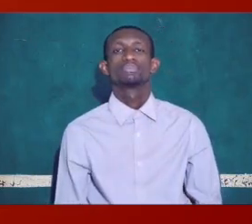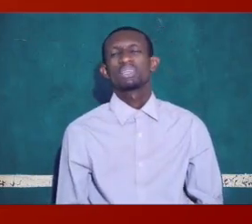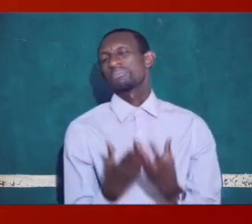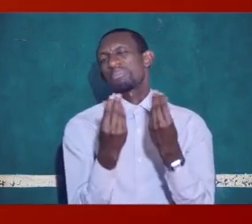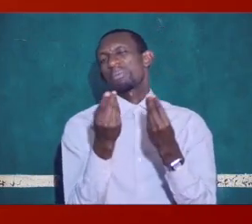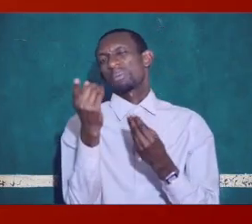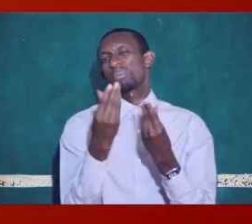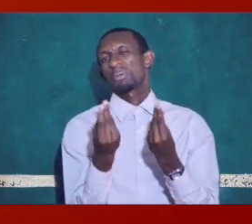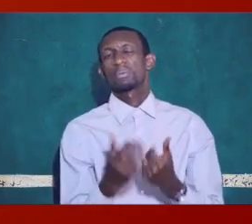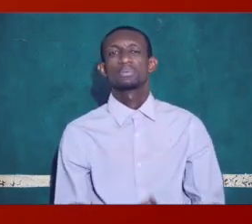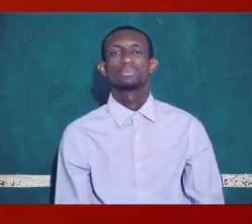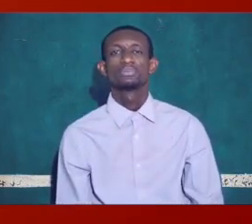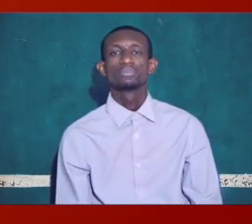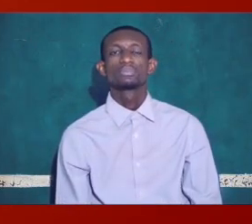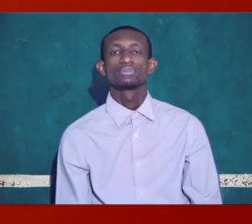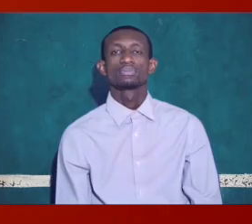Very simple.